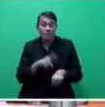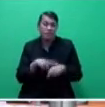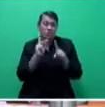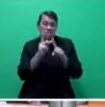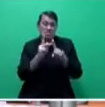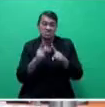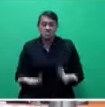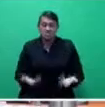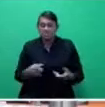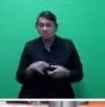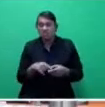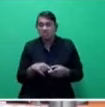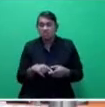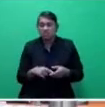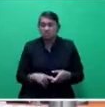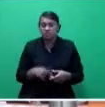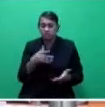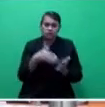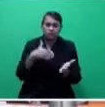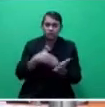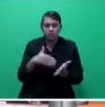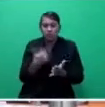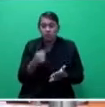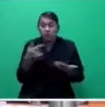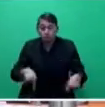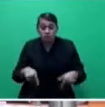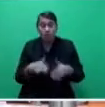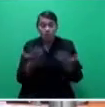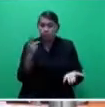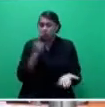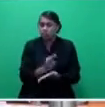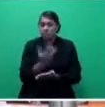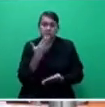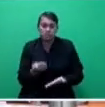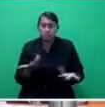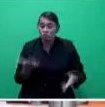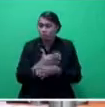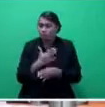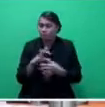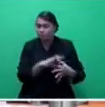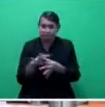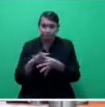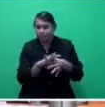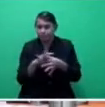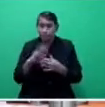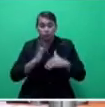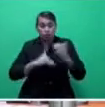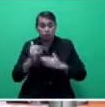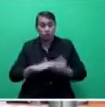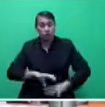This is a time to state the facts. This is a time we need to work together to build the confidence to ensure that we don't have